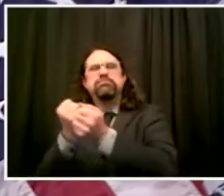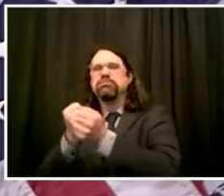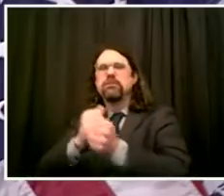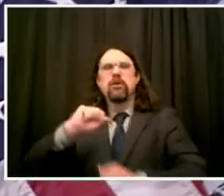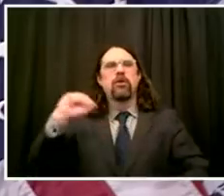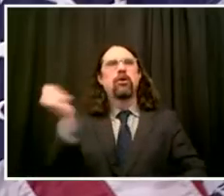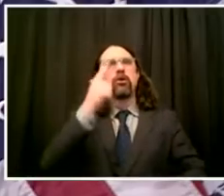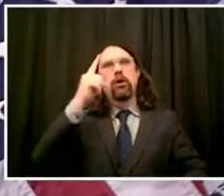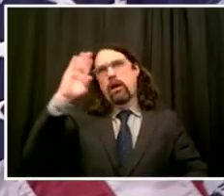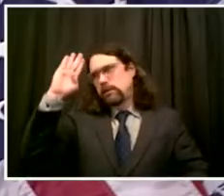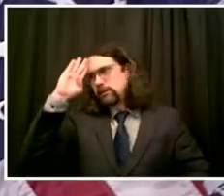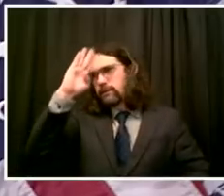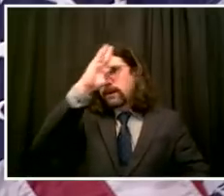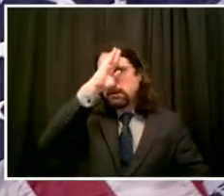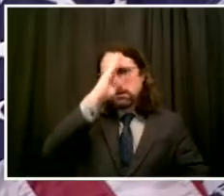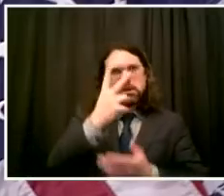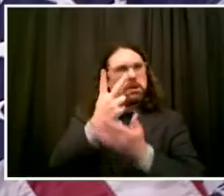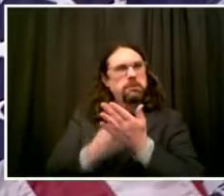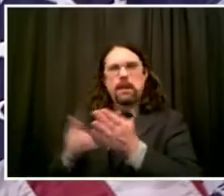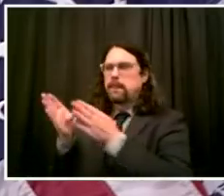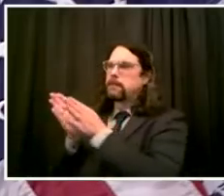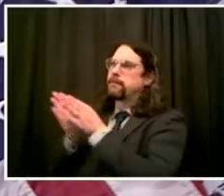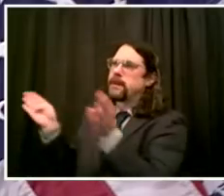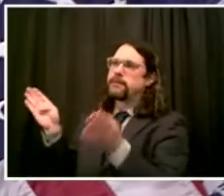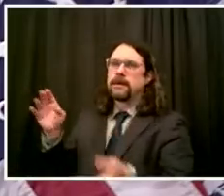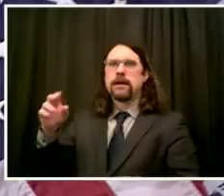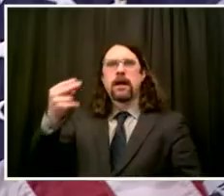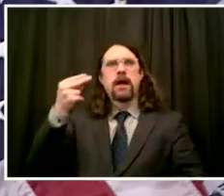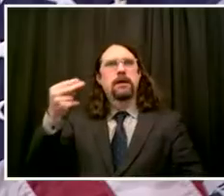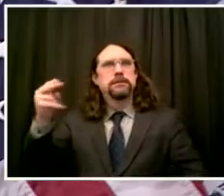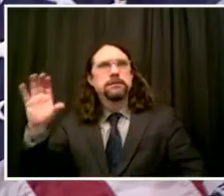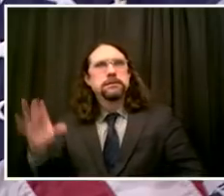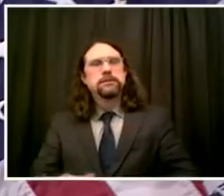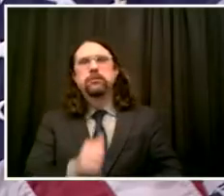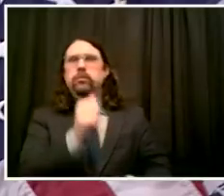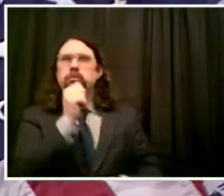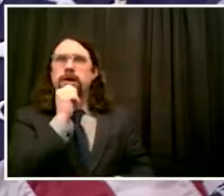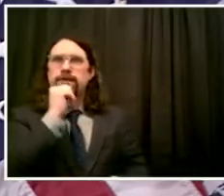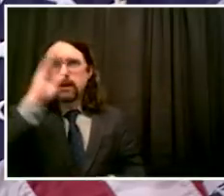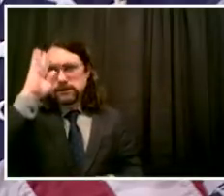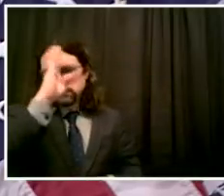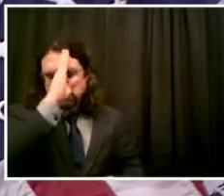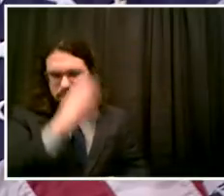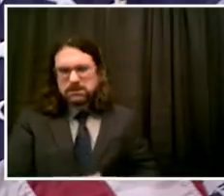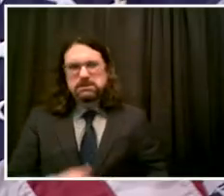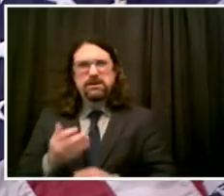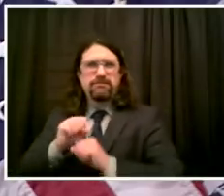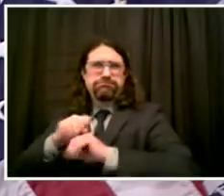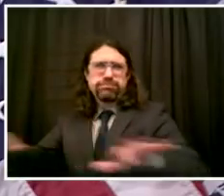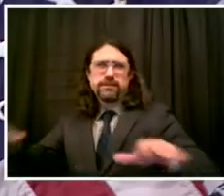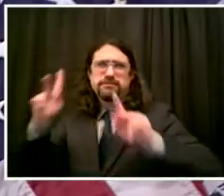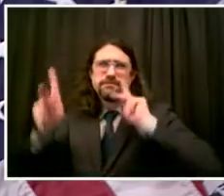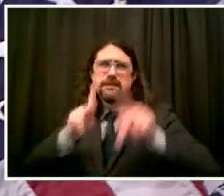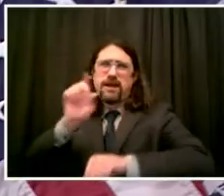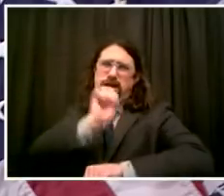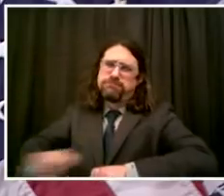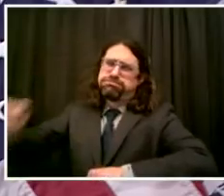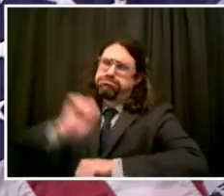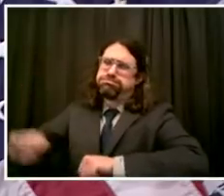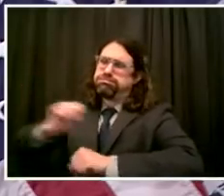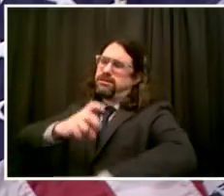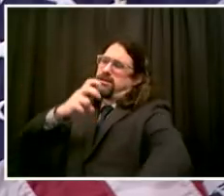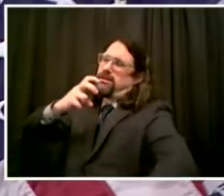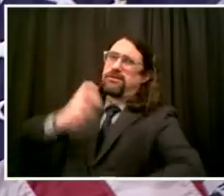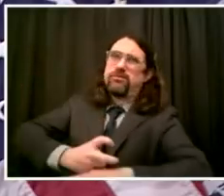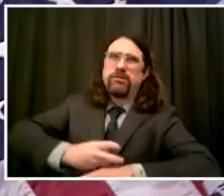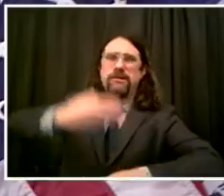work in our public hospitals and clinics, they were absolutely outstanding during this crisis. And that was, in many ways, the